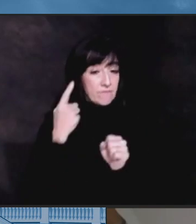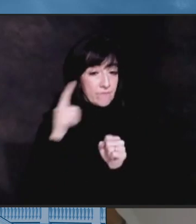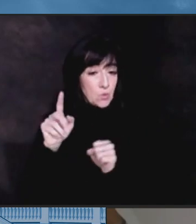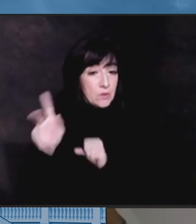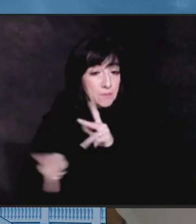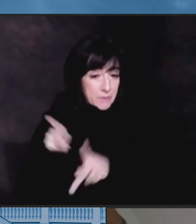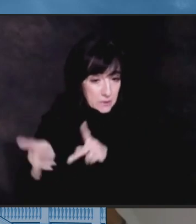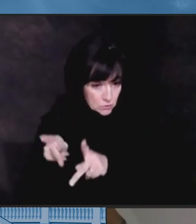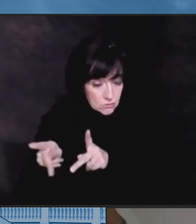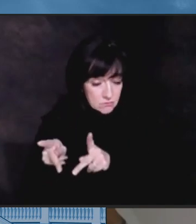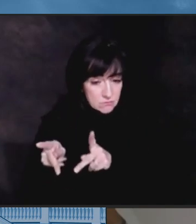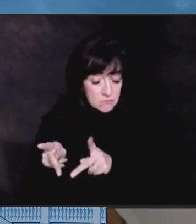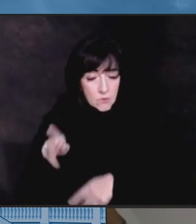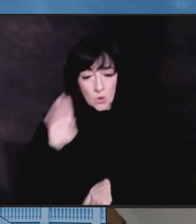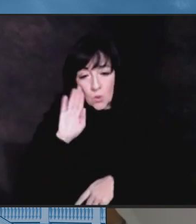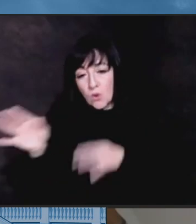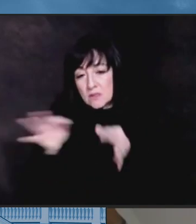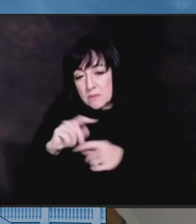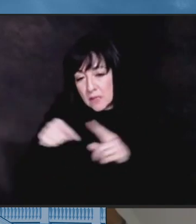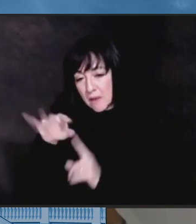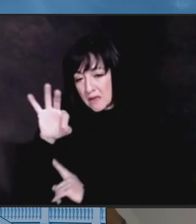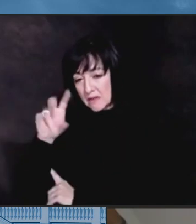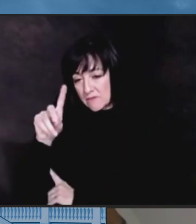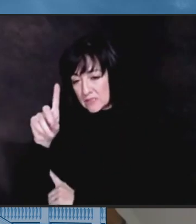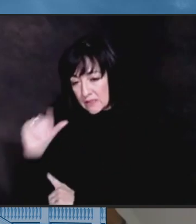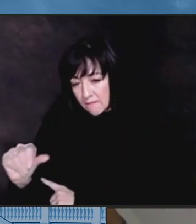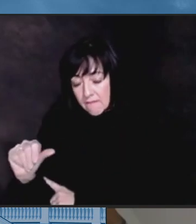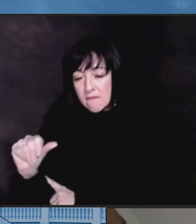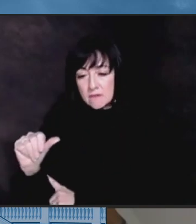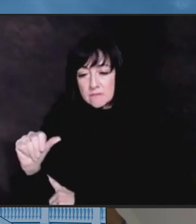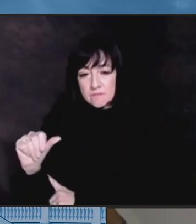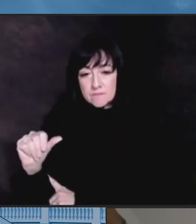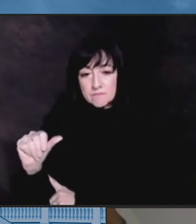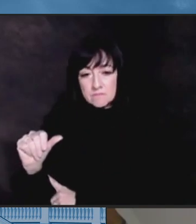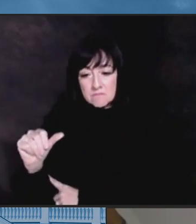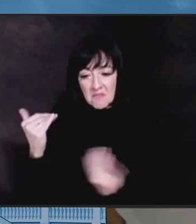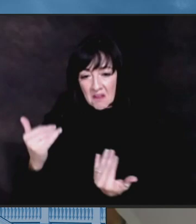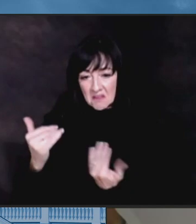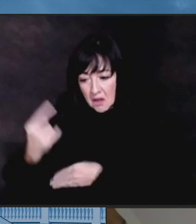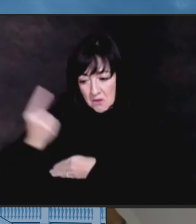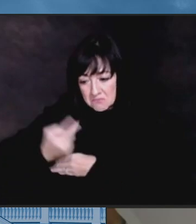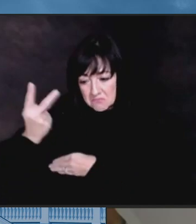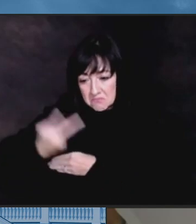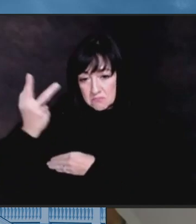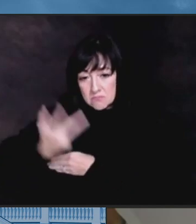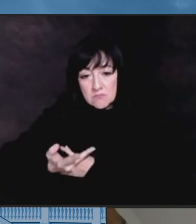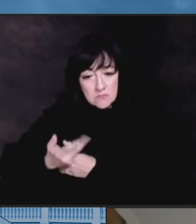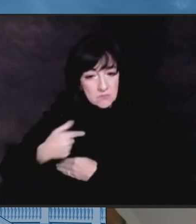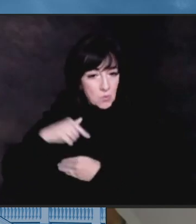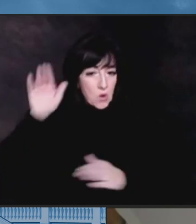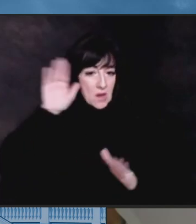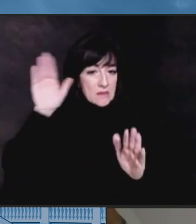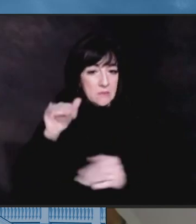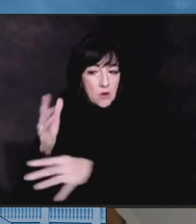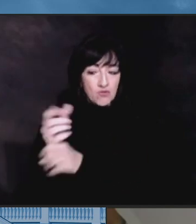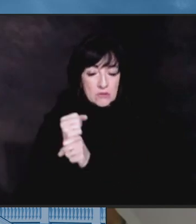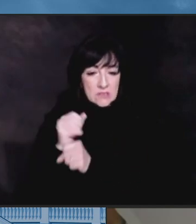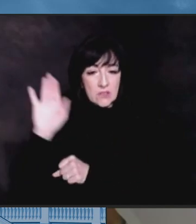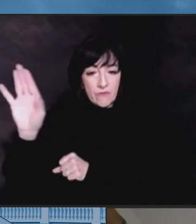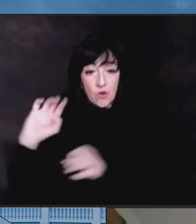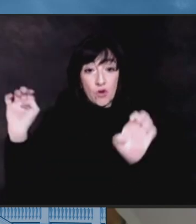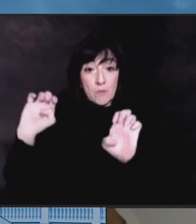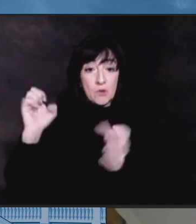FDA, and with any luck, the next couple of days, get the emergency approval that they